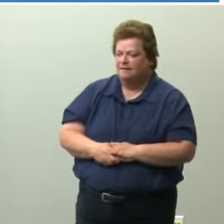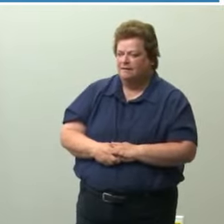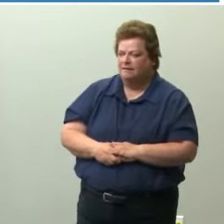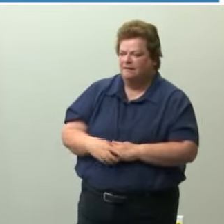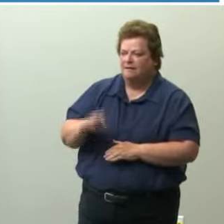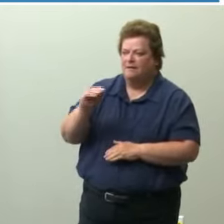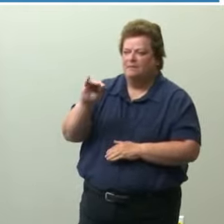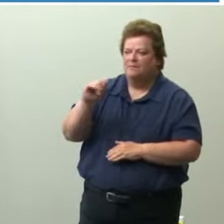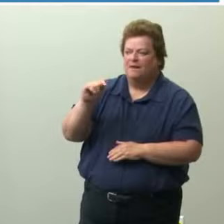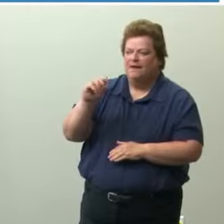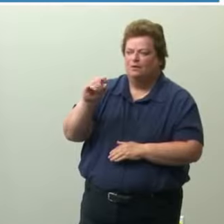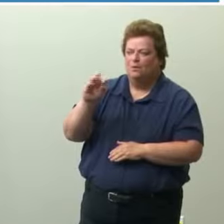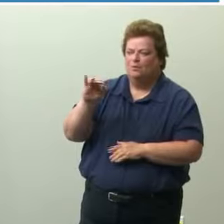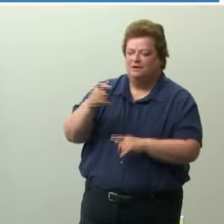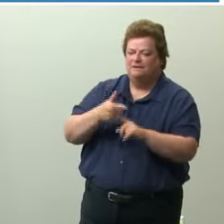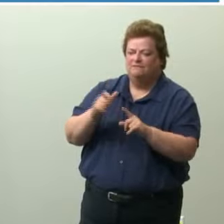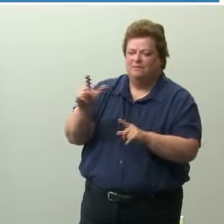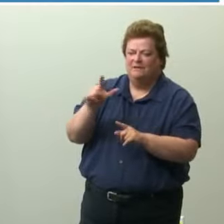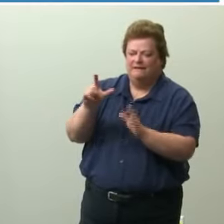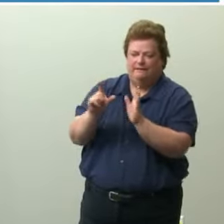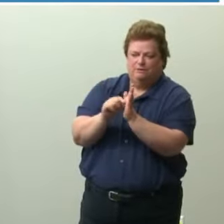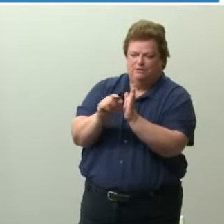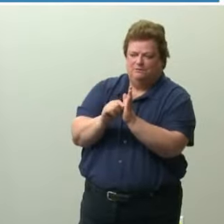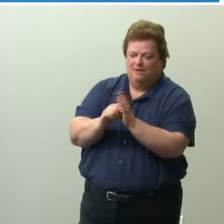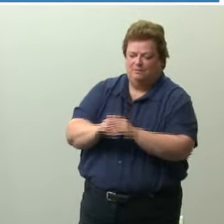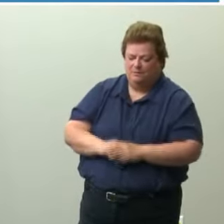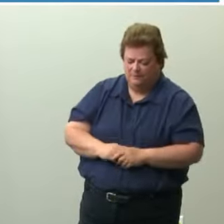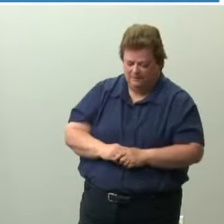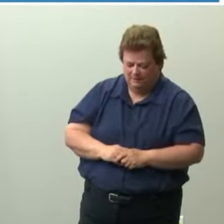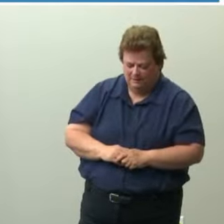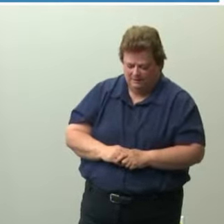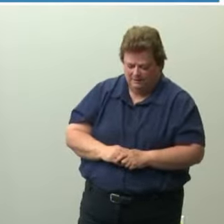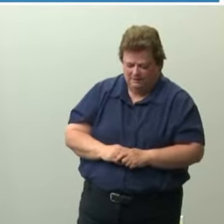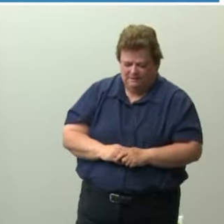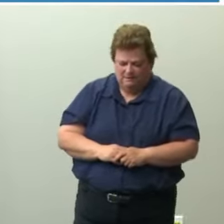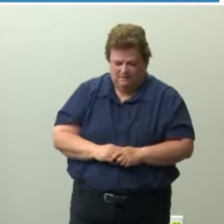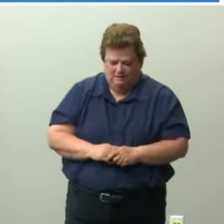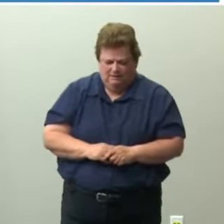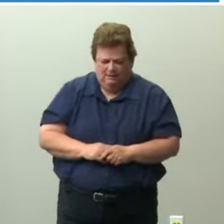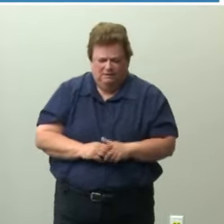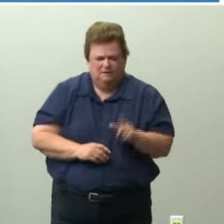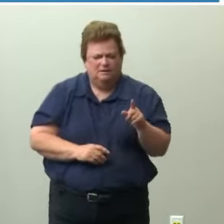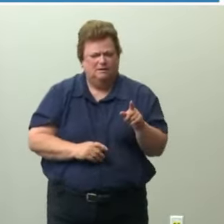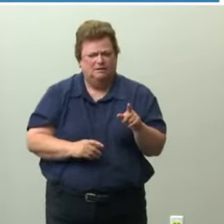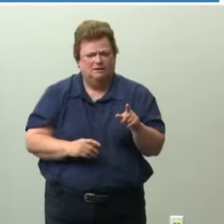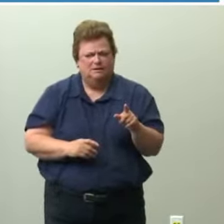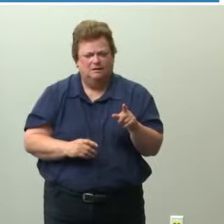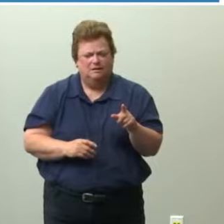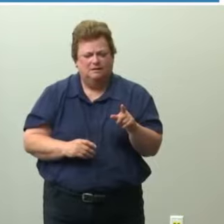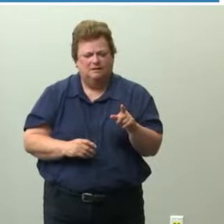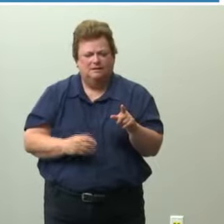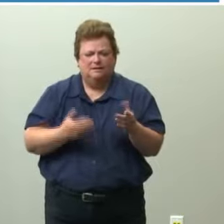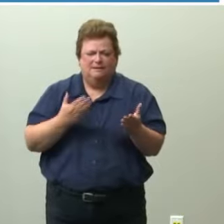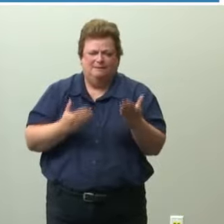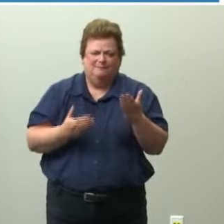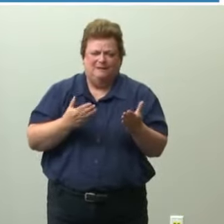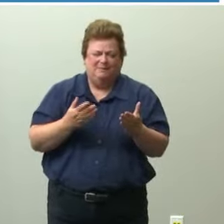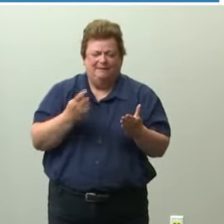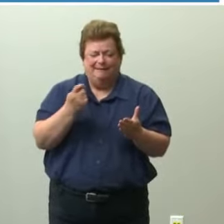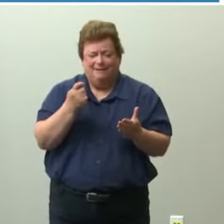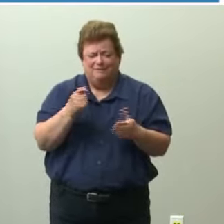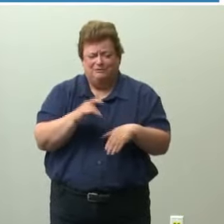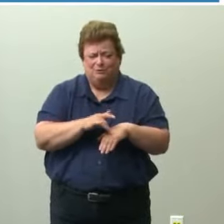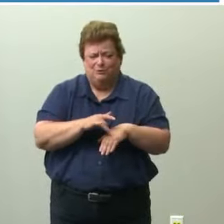Hi, Pat. This is Matt Olberding of the Journal Star. Hi, Matt. Hi. Hey, have you guys? I know it might be a little bit too early,